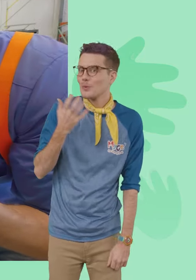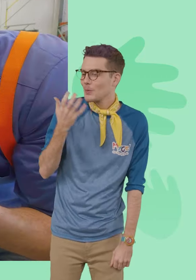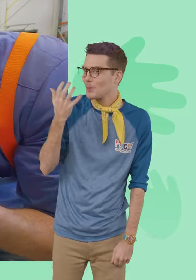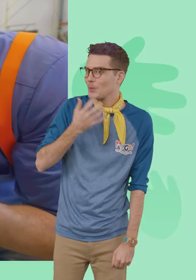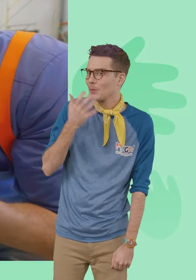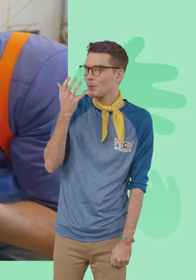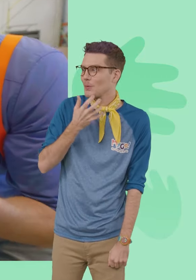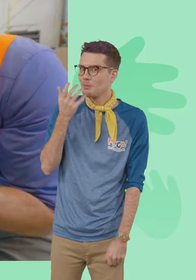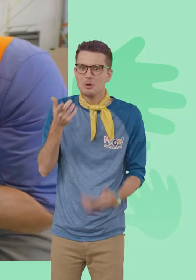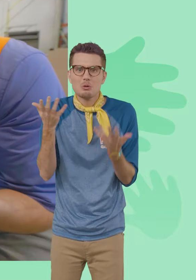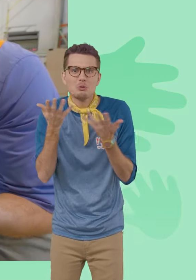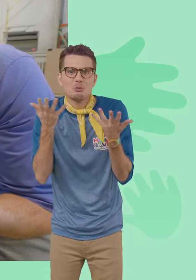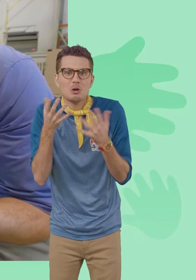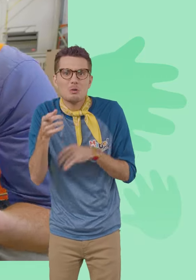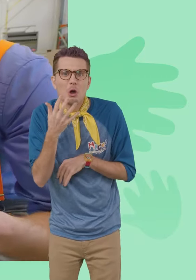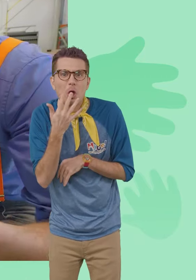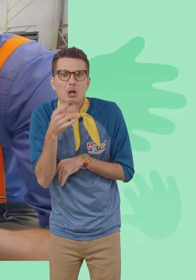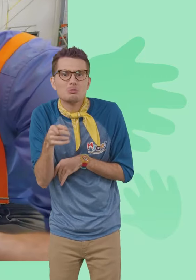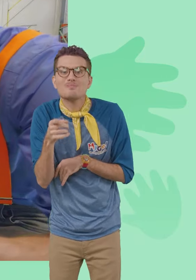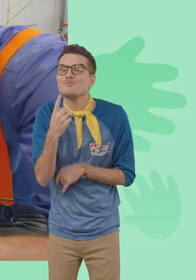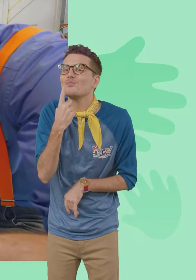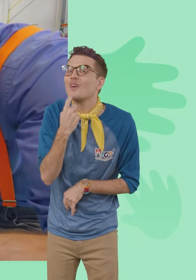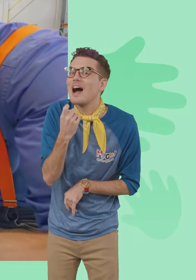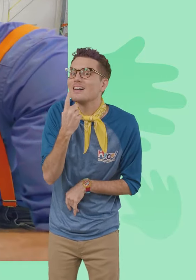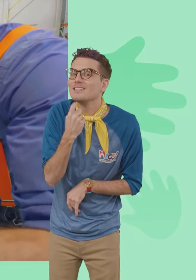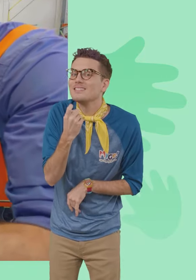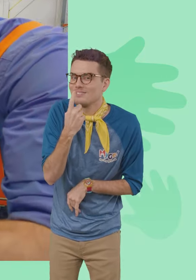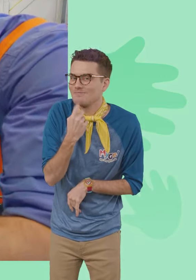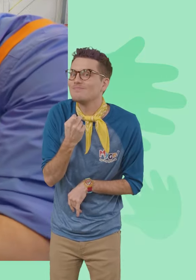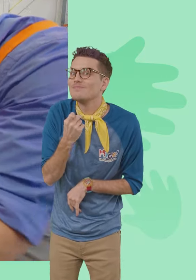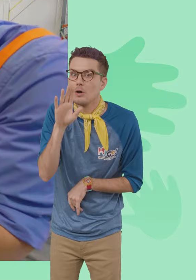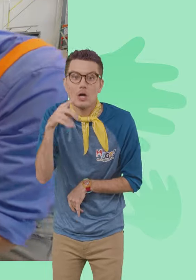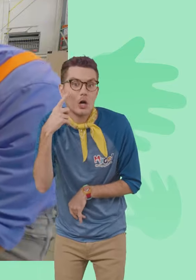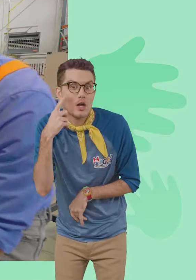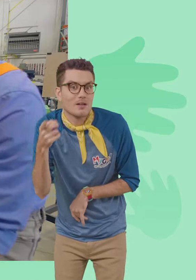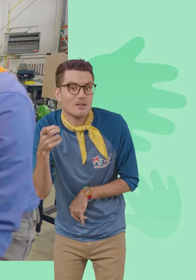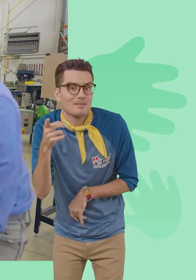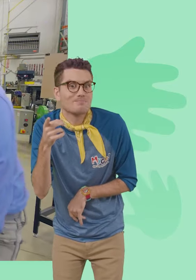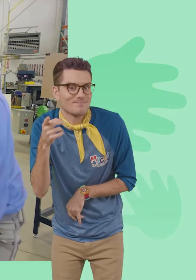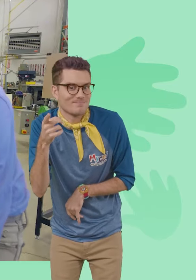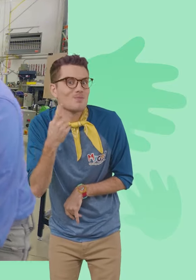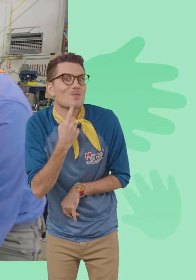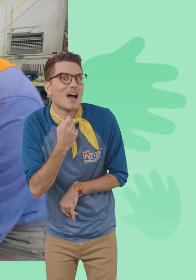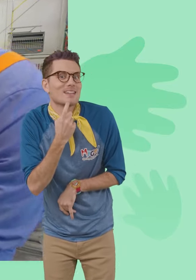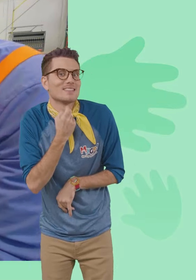this? Yeah, it's bright red. Do you hear them? Listen.